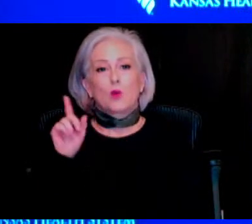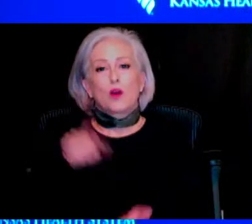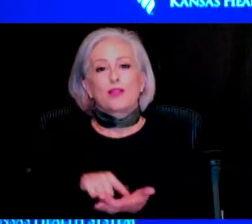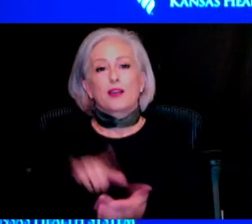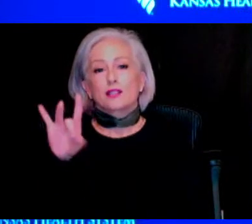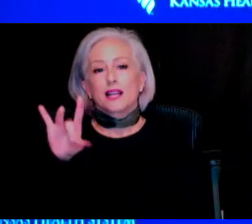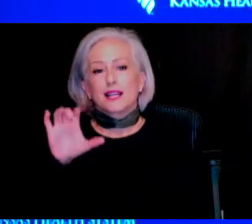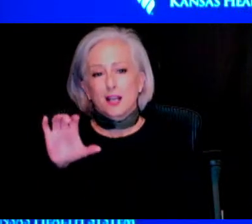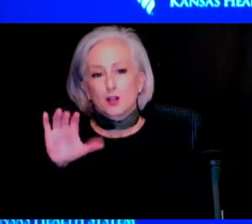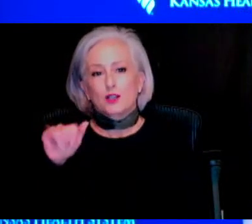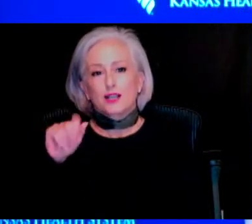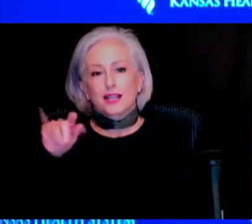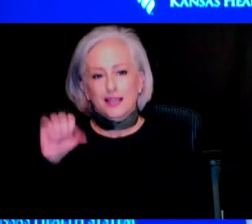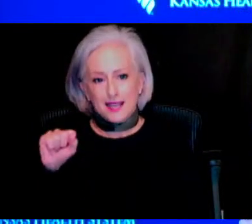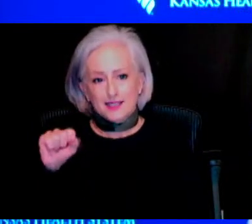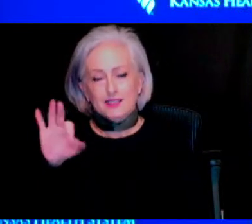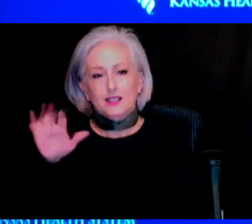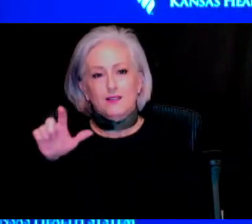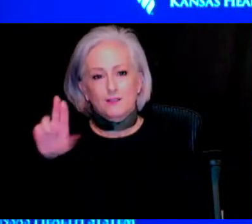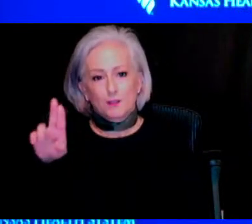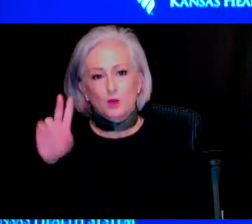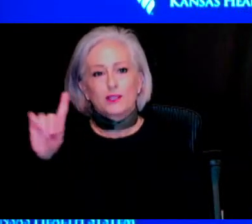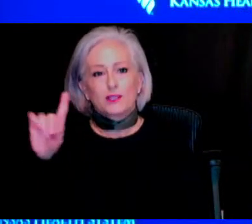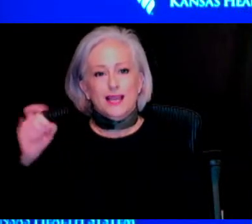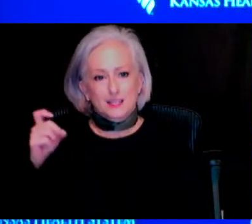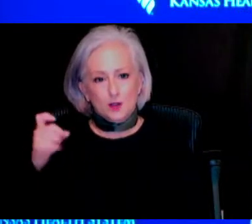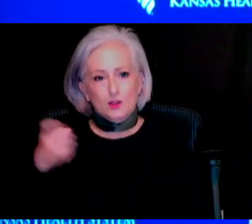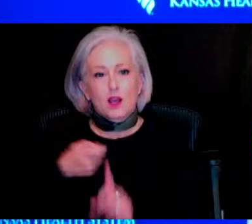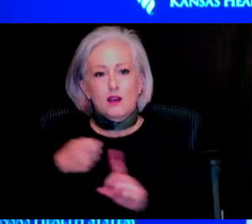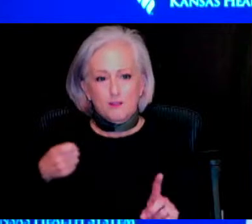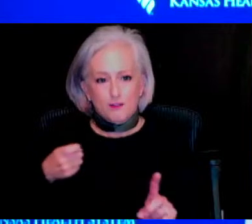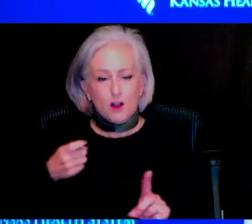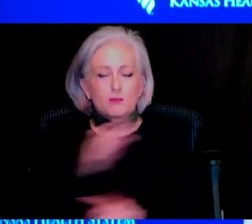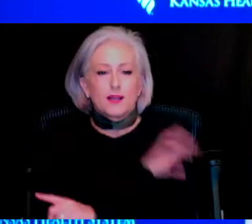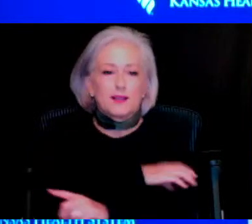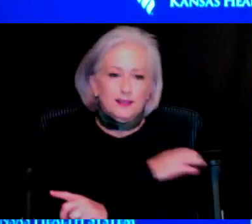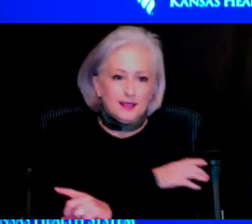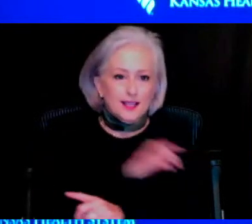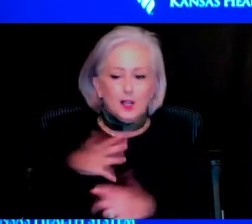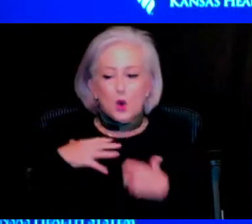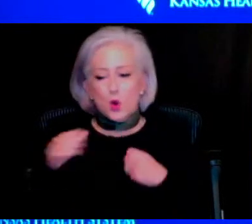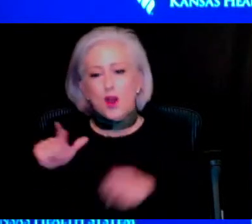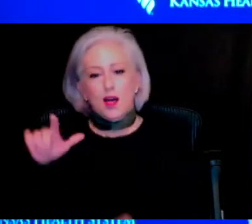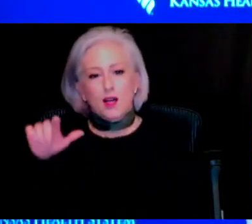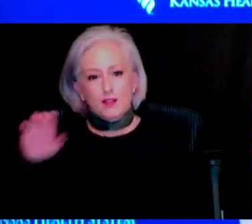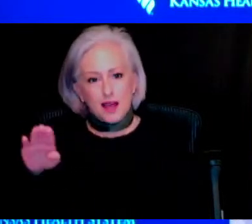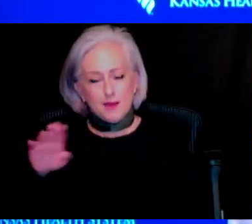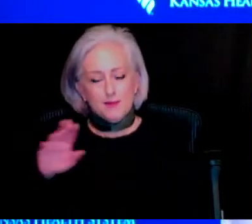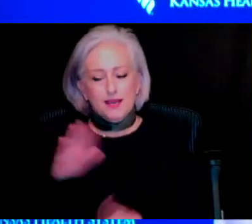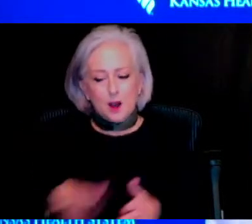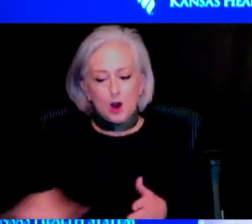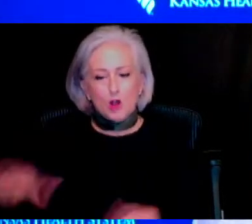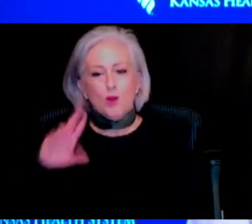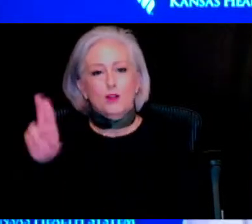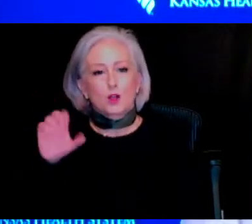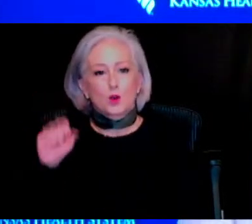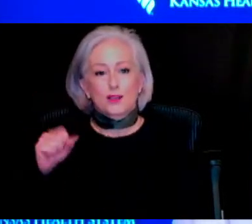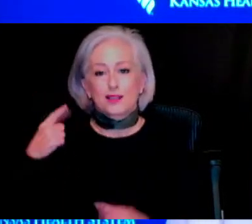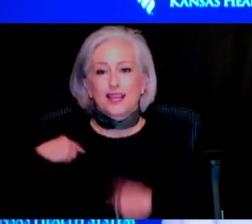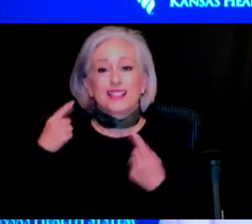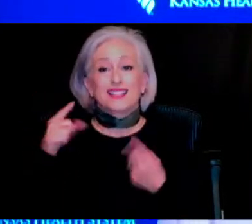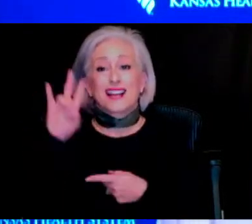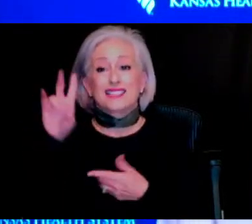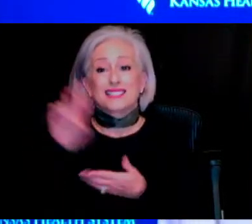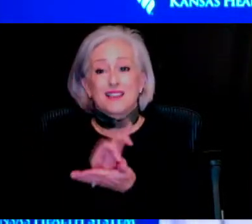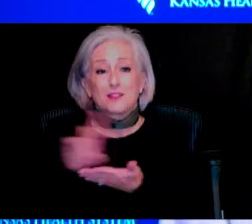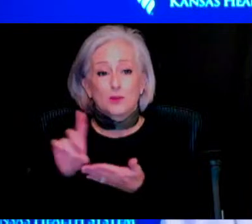of influenza diagnosed in clinical and public health labs in the United States. But right now, in the last 7 weeks, from